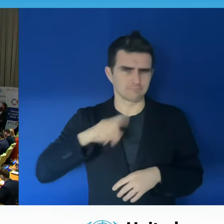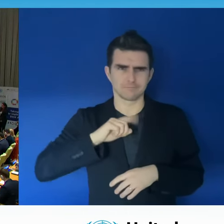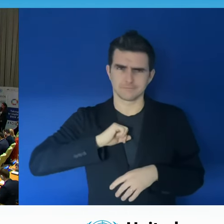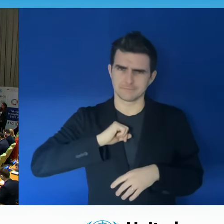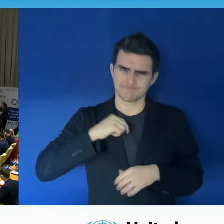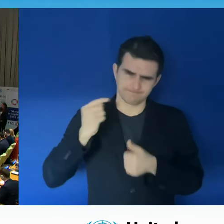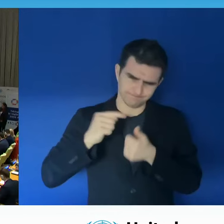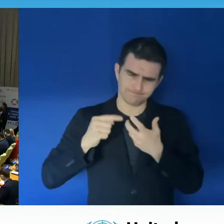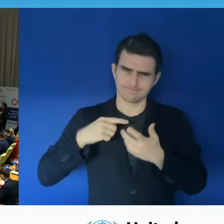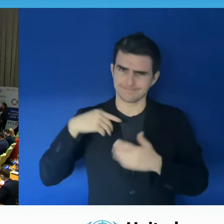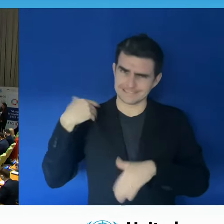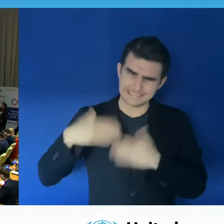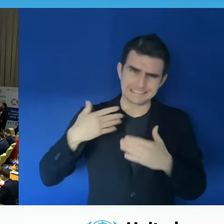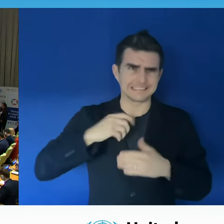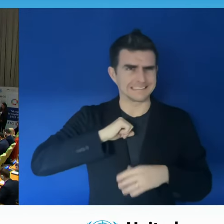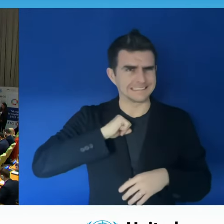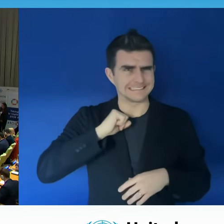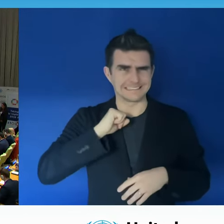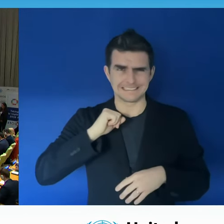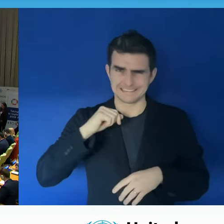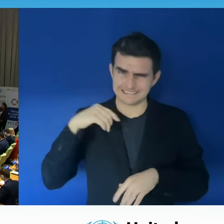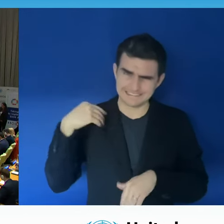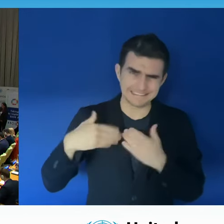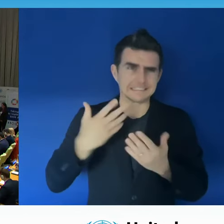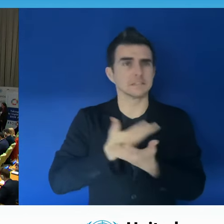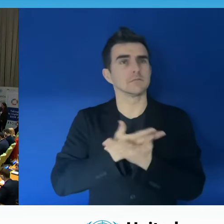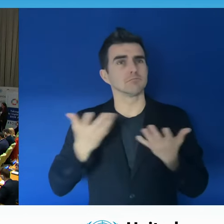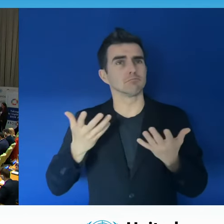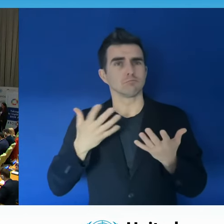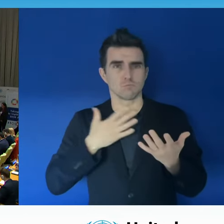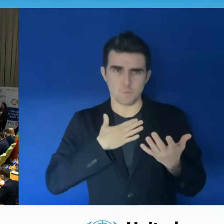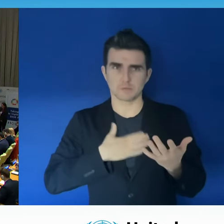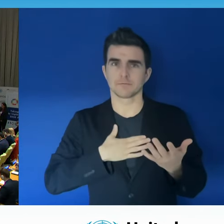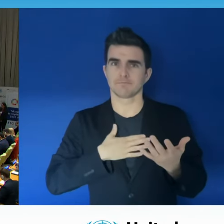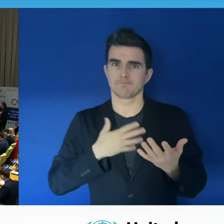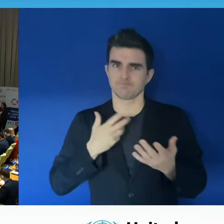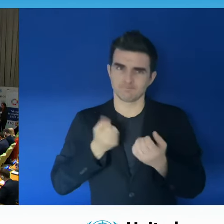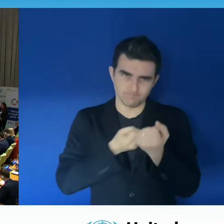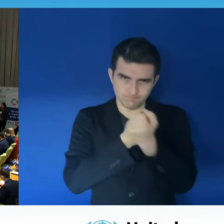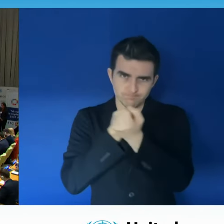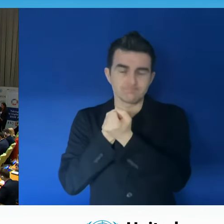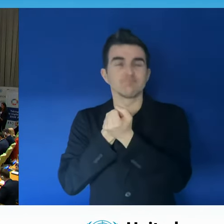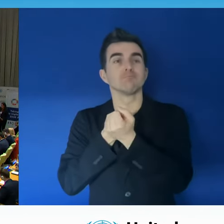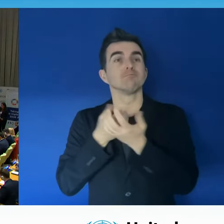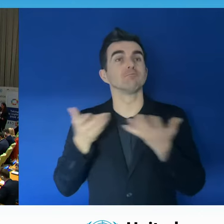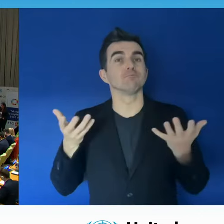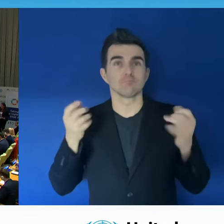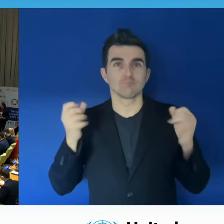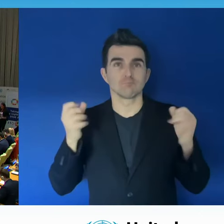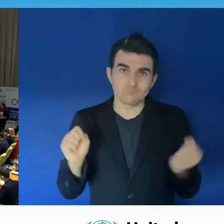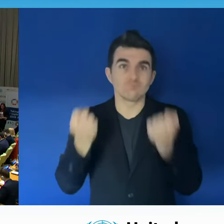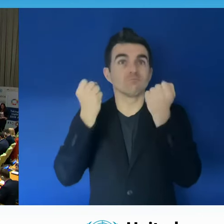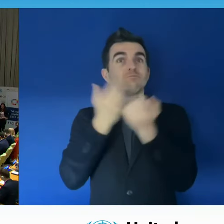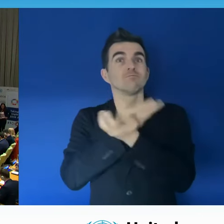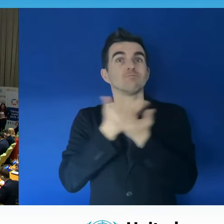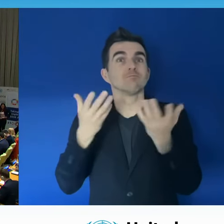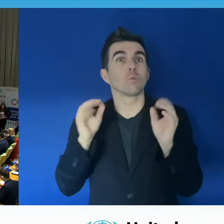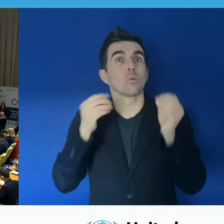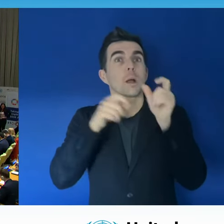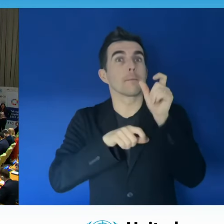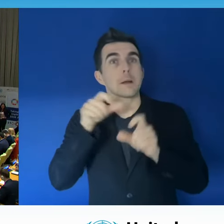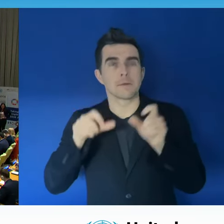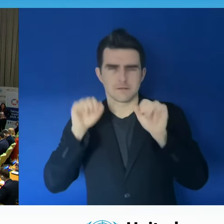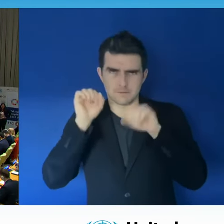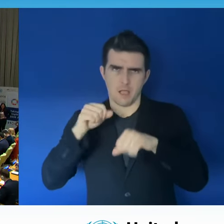young people as catalysts for sustainable change. In Sierra Leone, our commitment to eradicate poverty